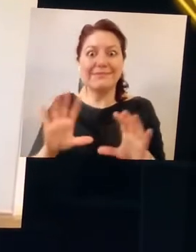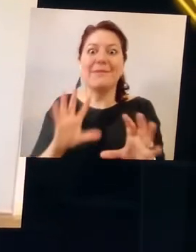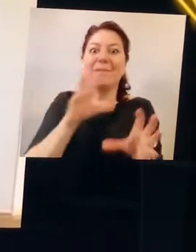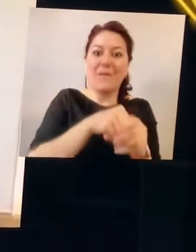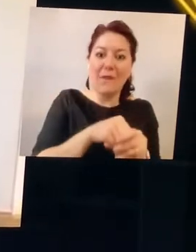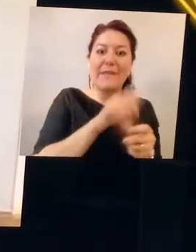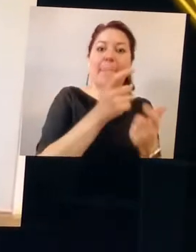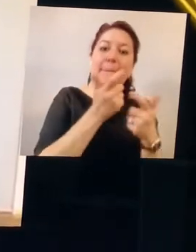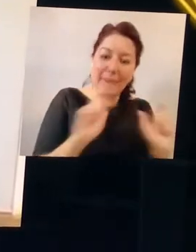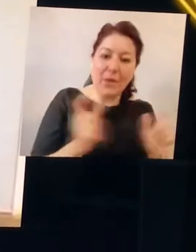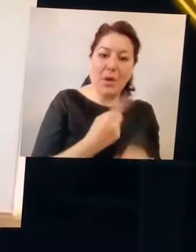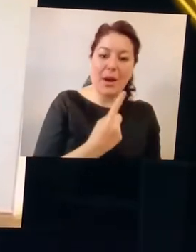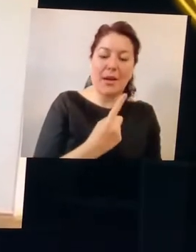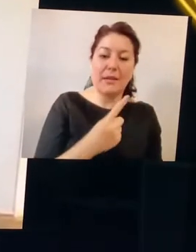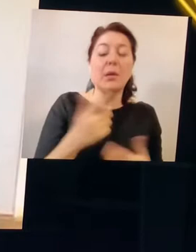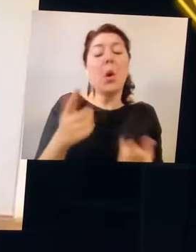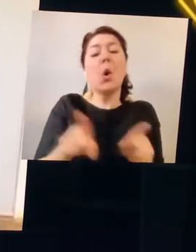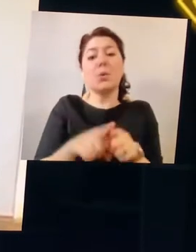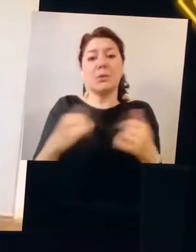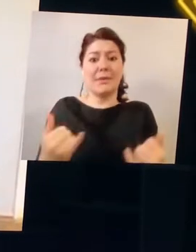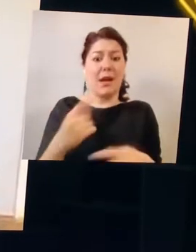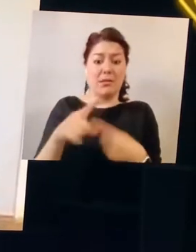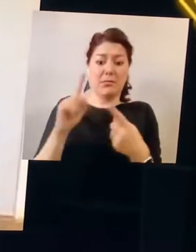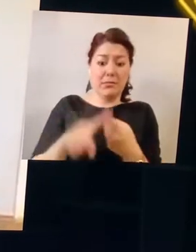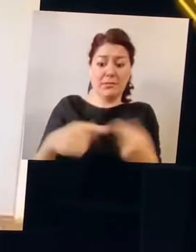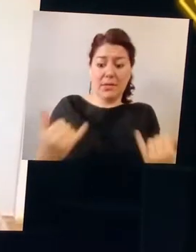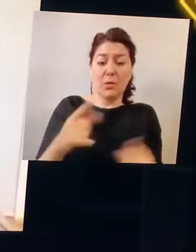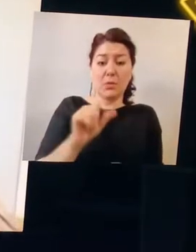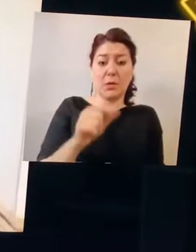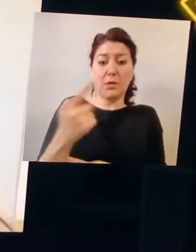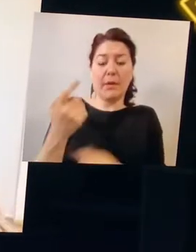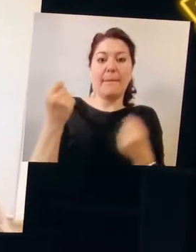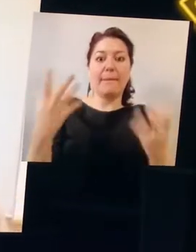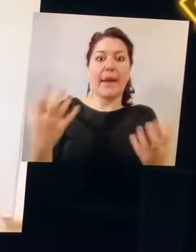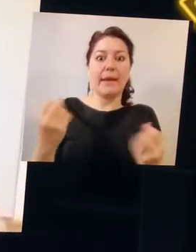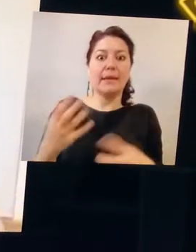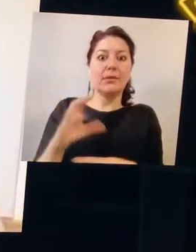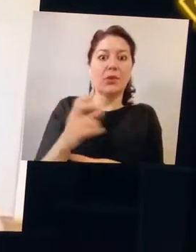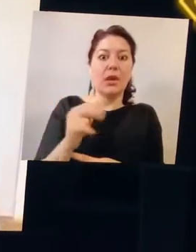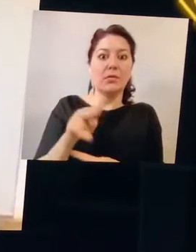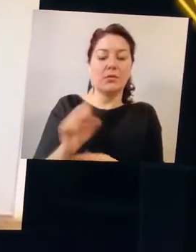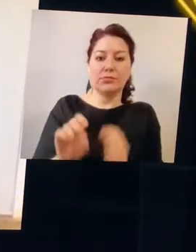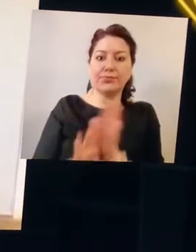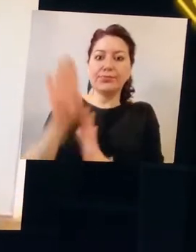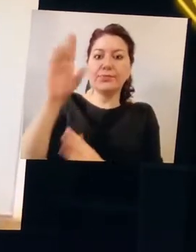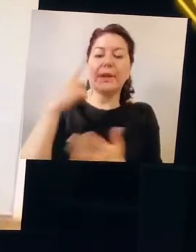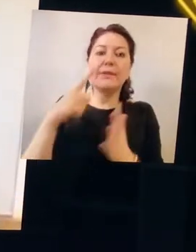have made great strides. You see, Telemundo now has Telemundo in English.